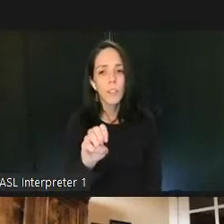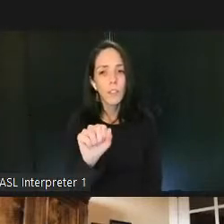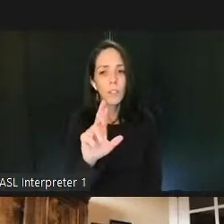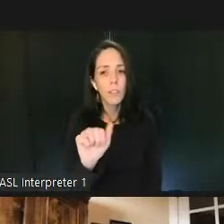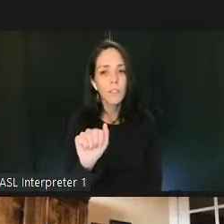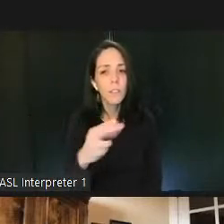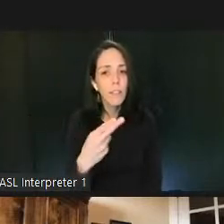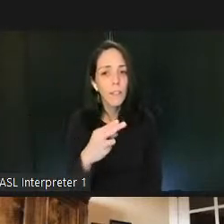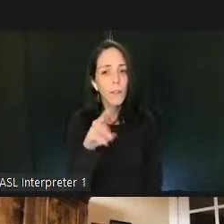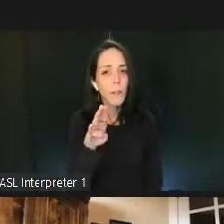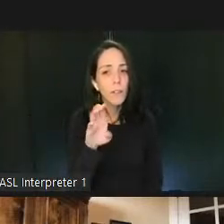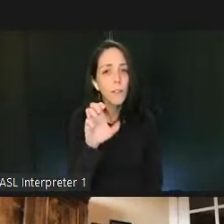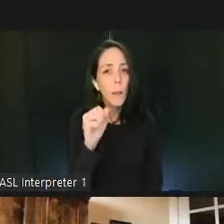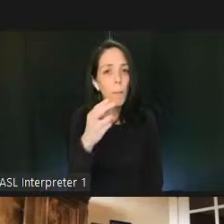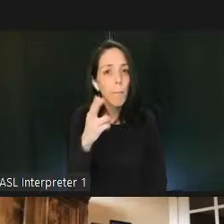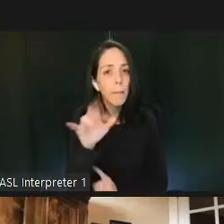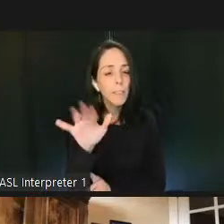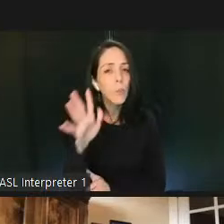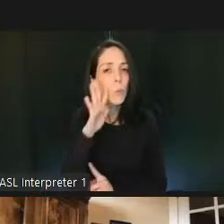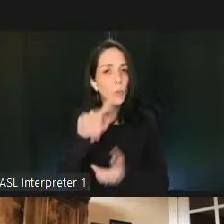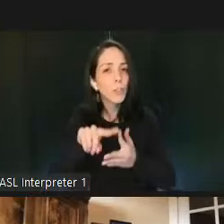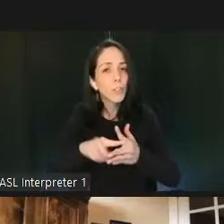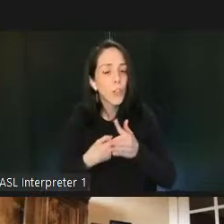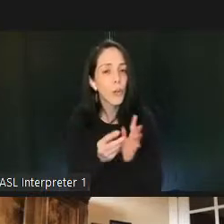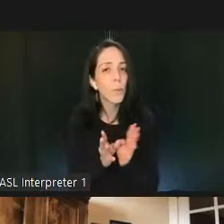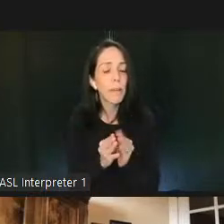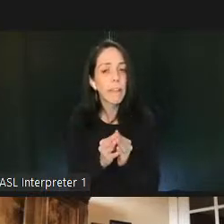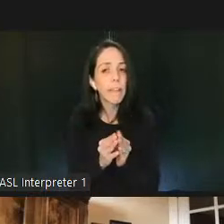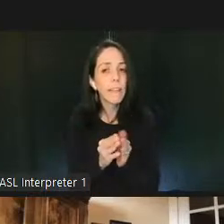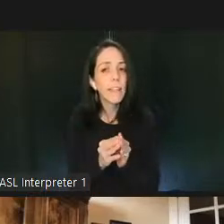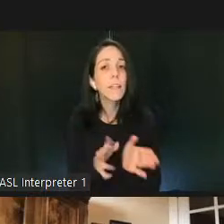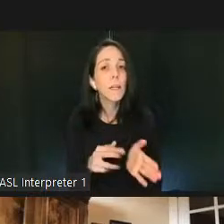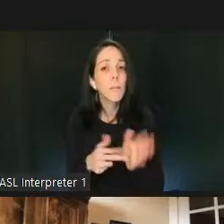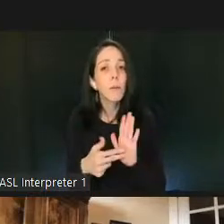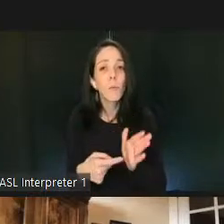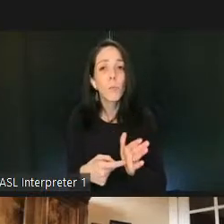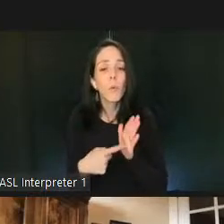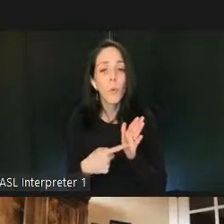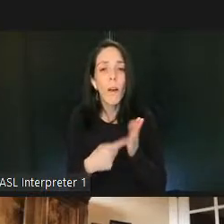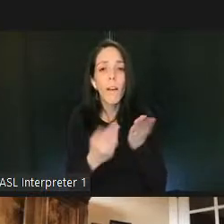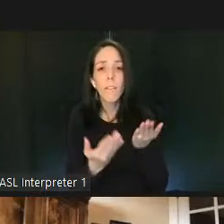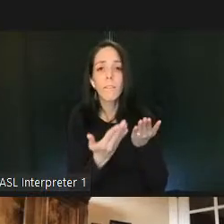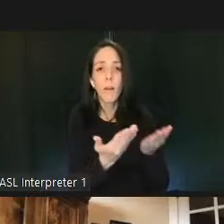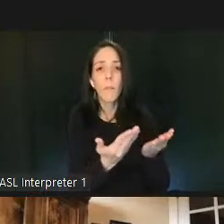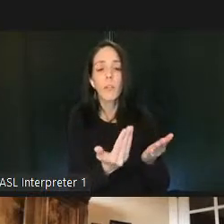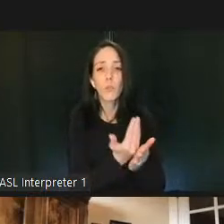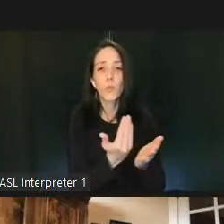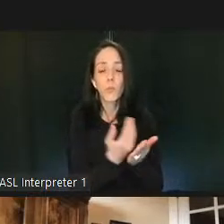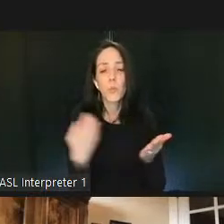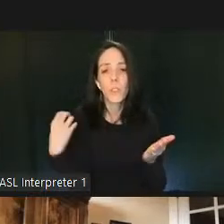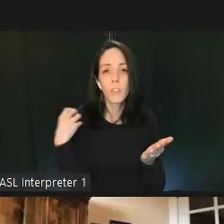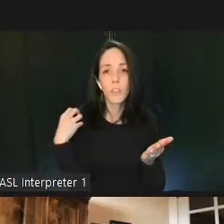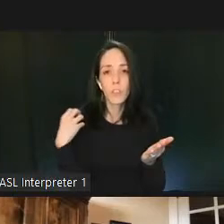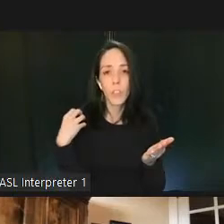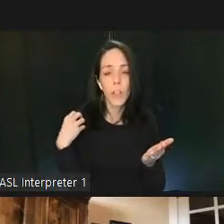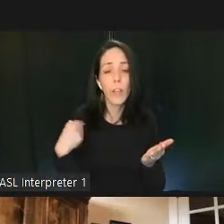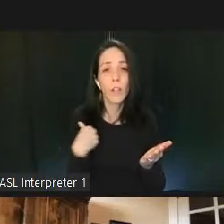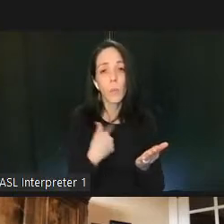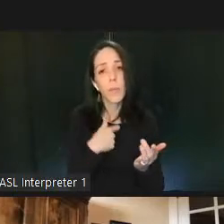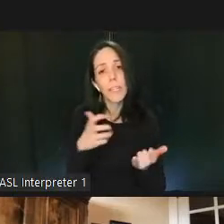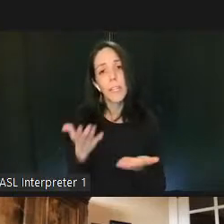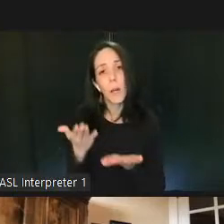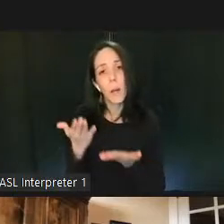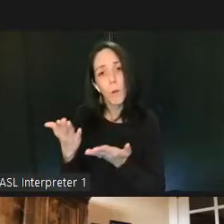meeting. This will require the nomination of the new chair. We will need a motion